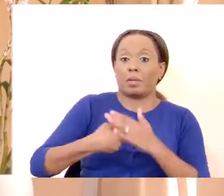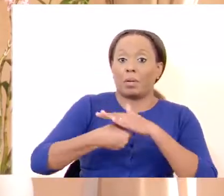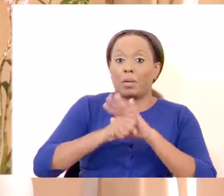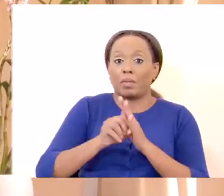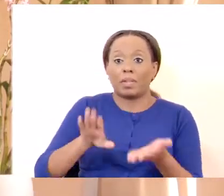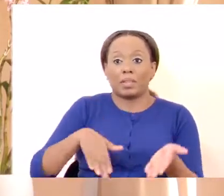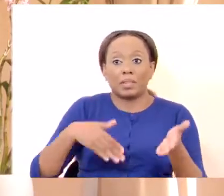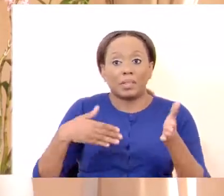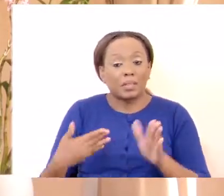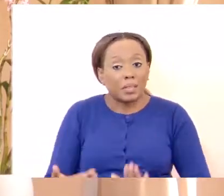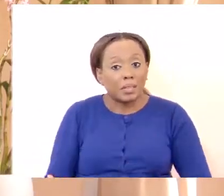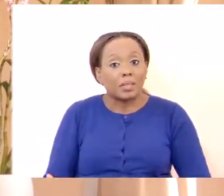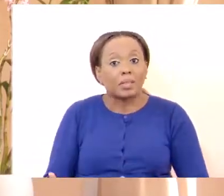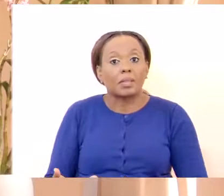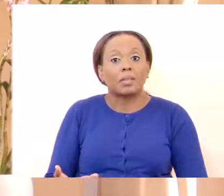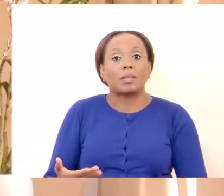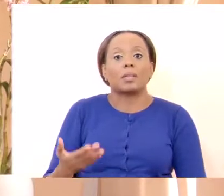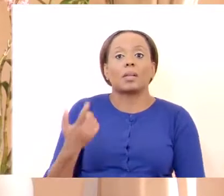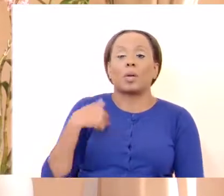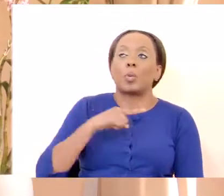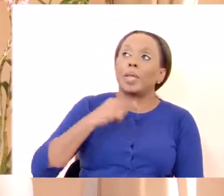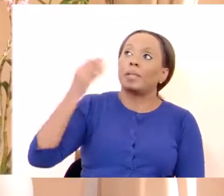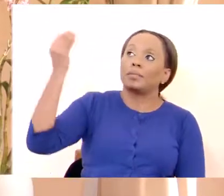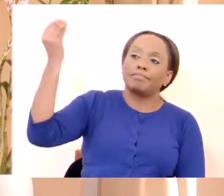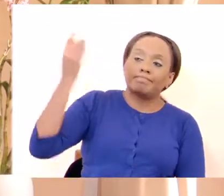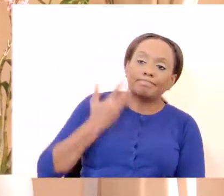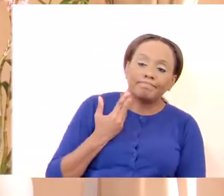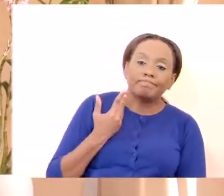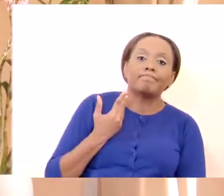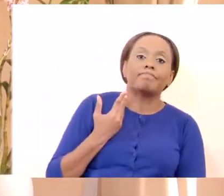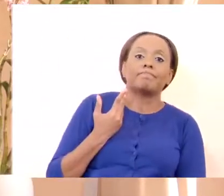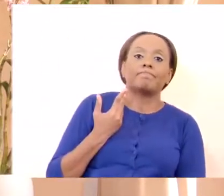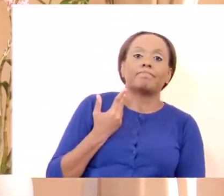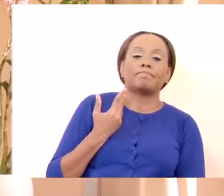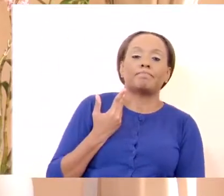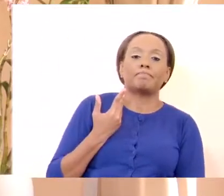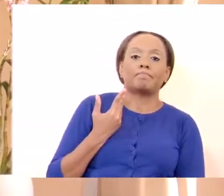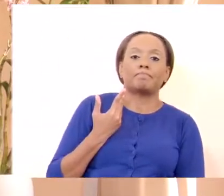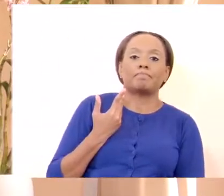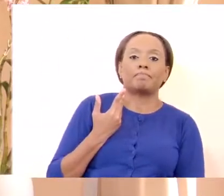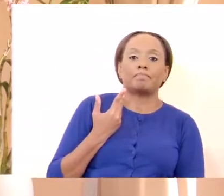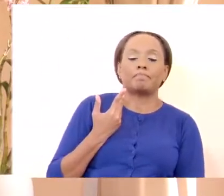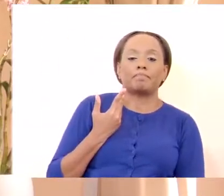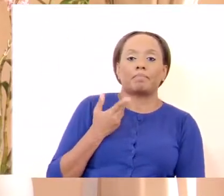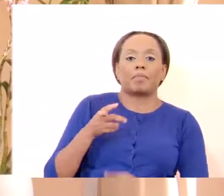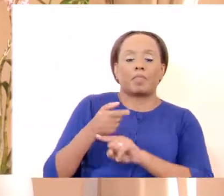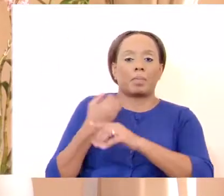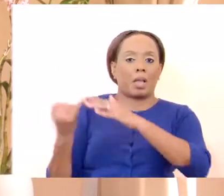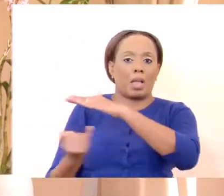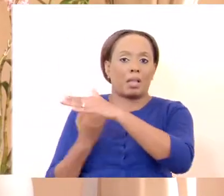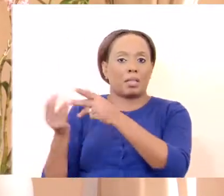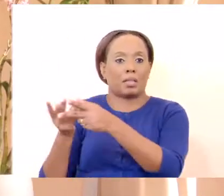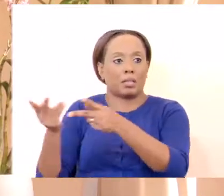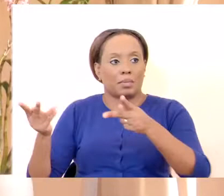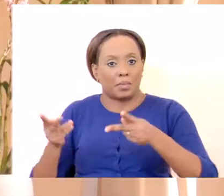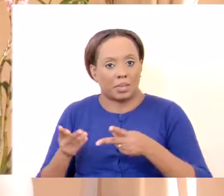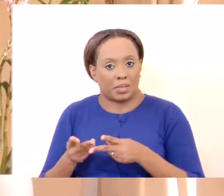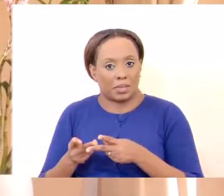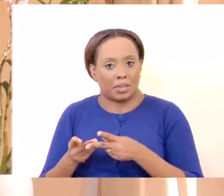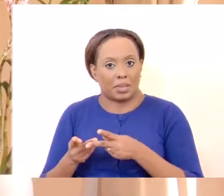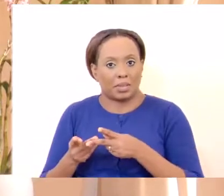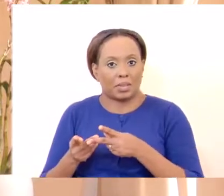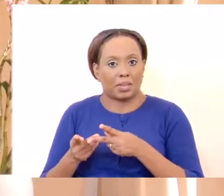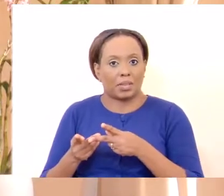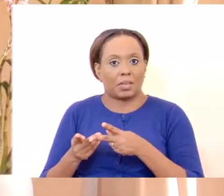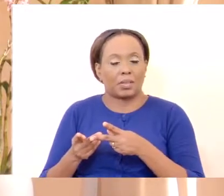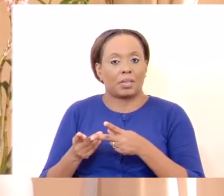death or COVID-related death, we get the information from the isolation facilities specialist,